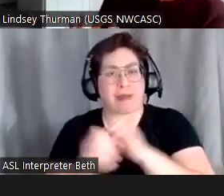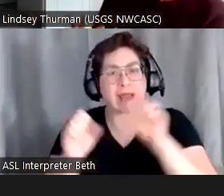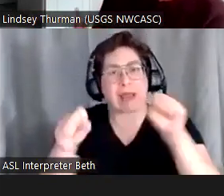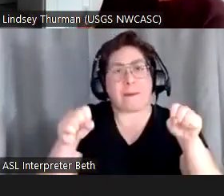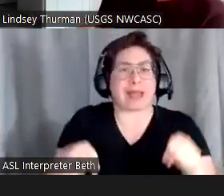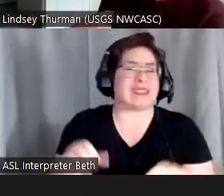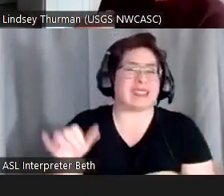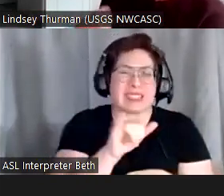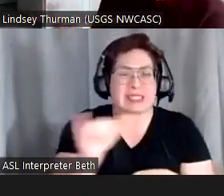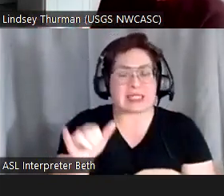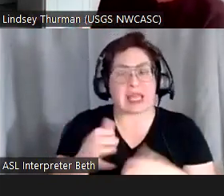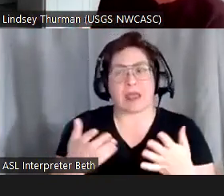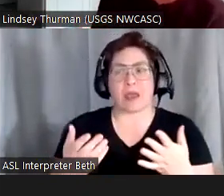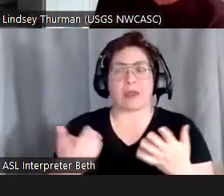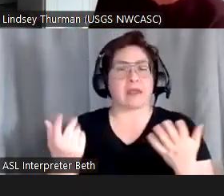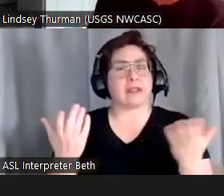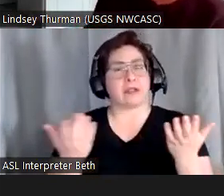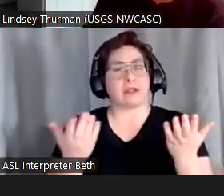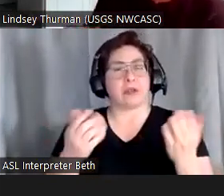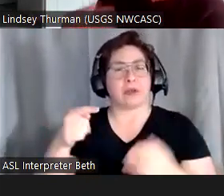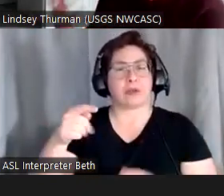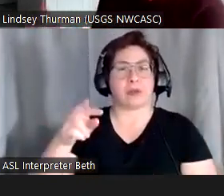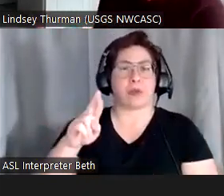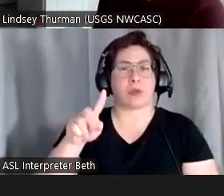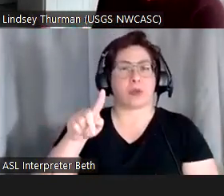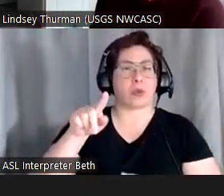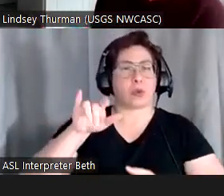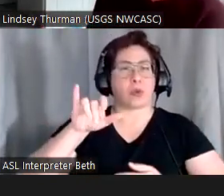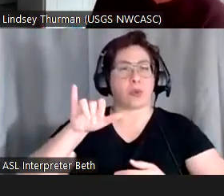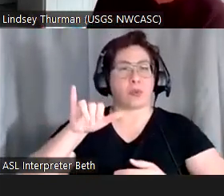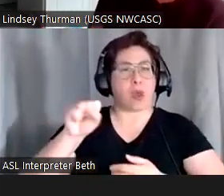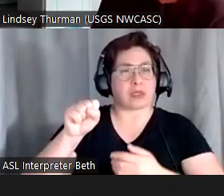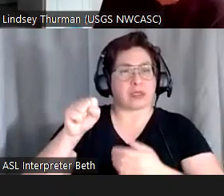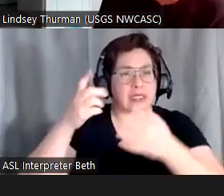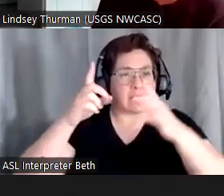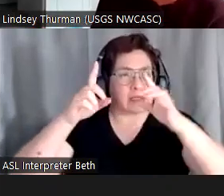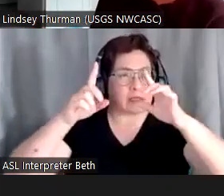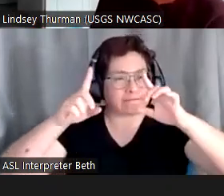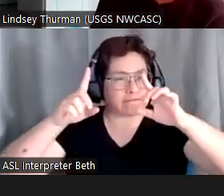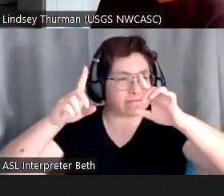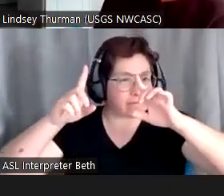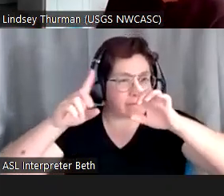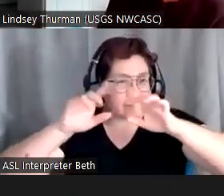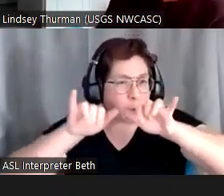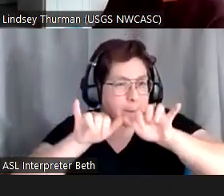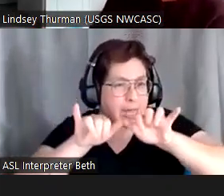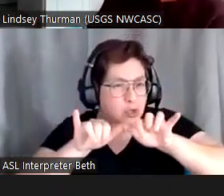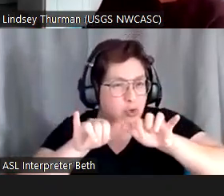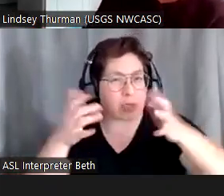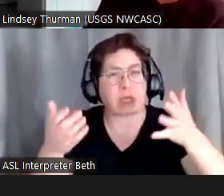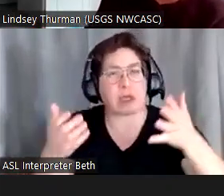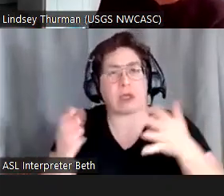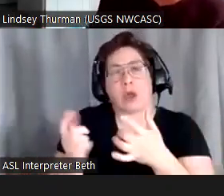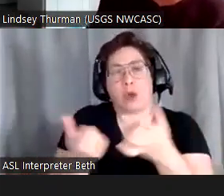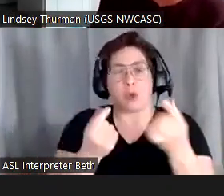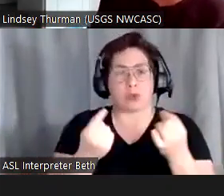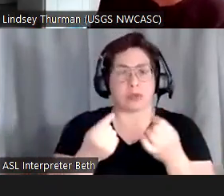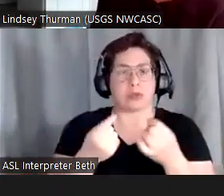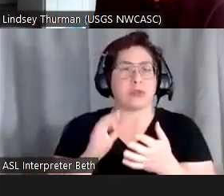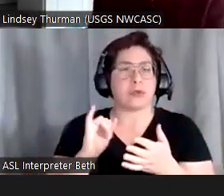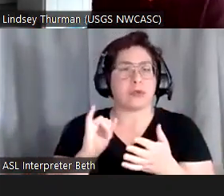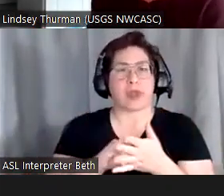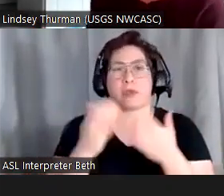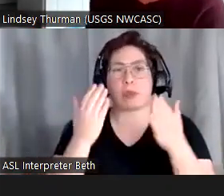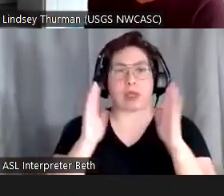get at, what are proxies for measuring that? What can you do with certain information? And so that'll be a great resource moving forward